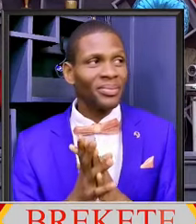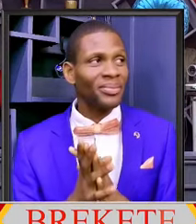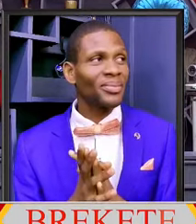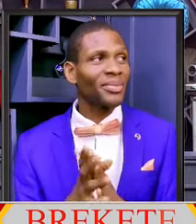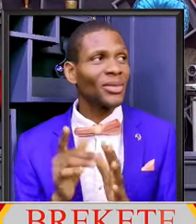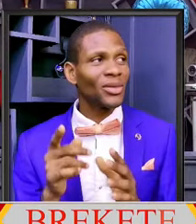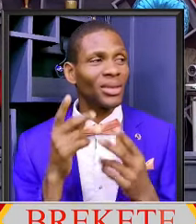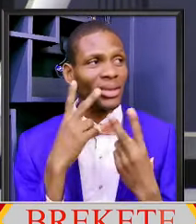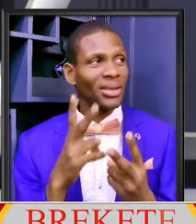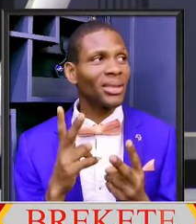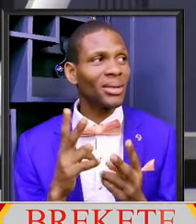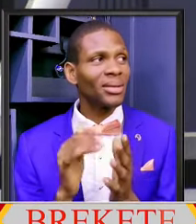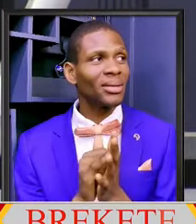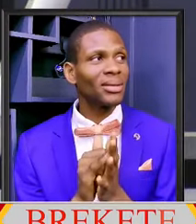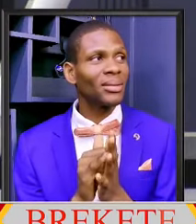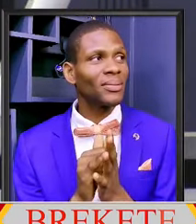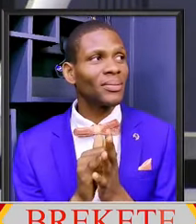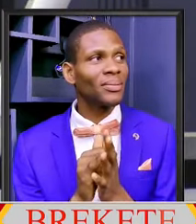When I say